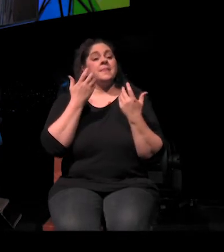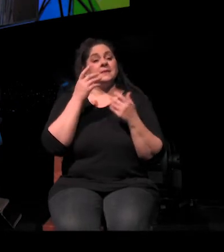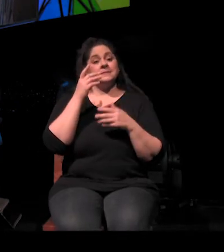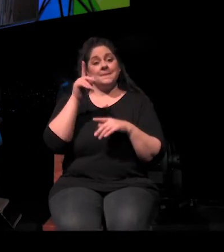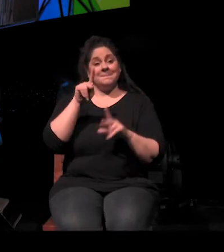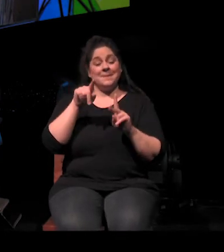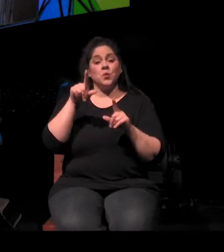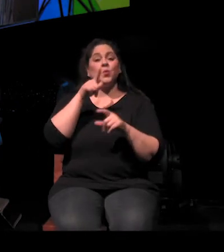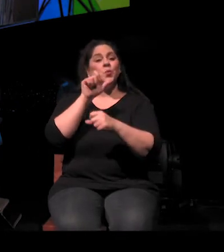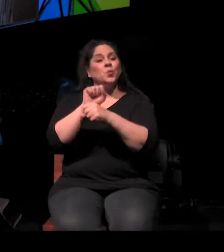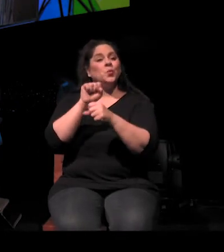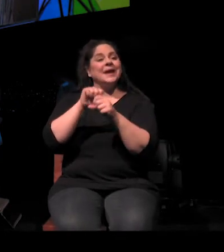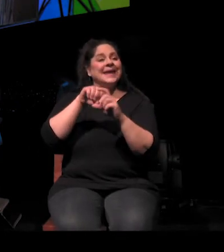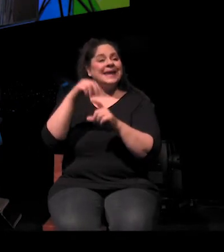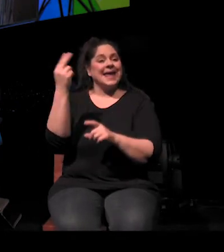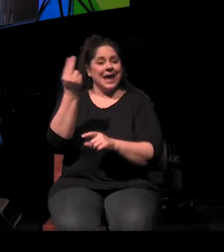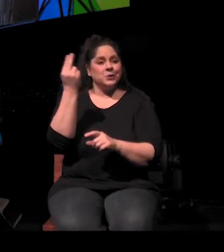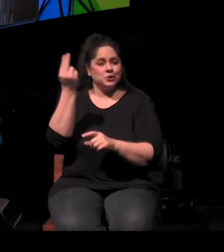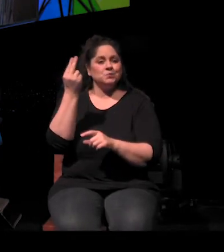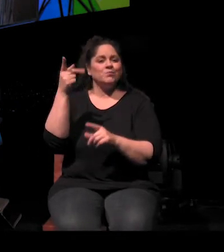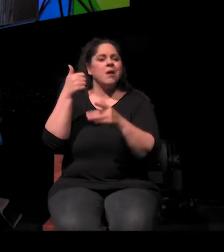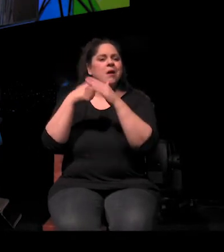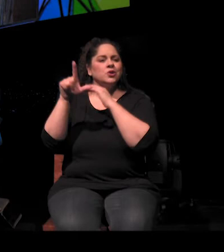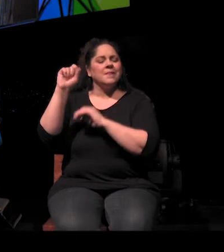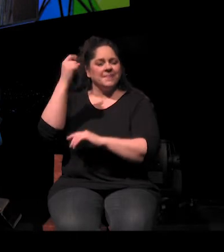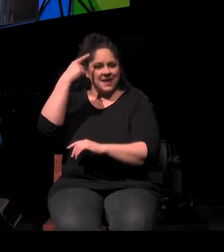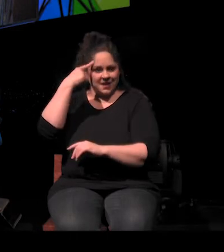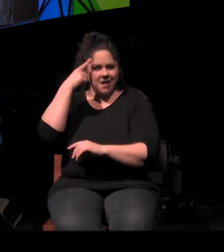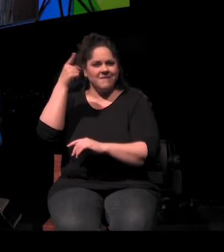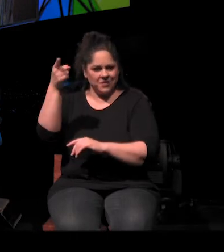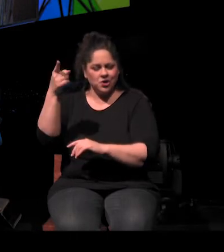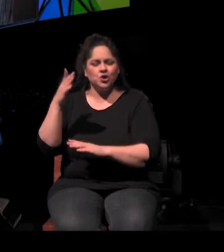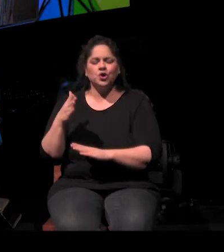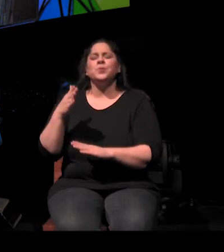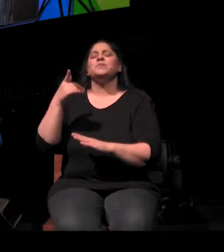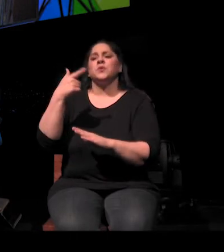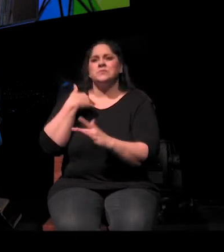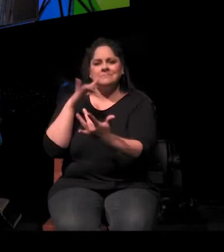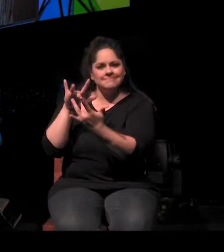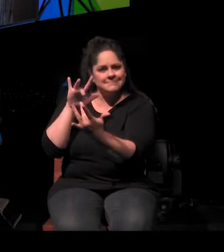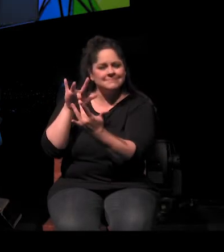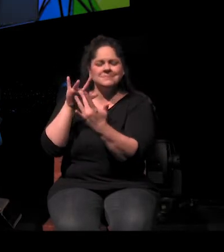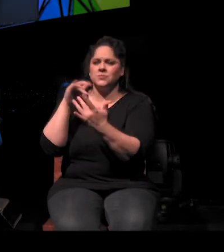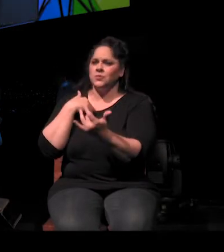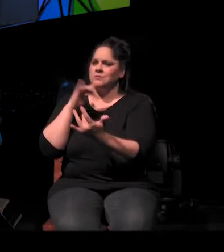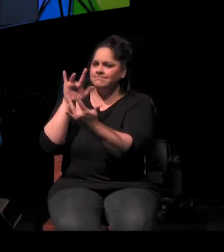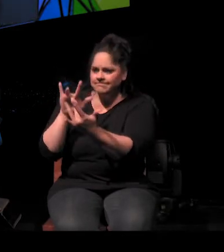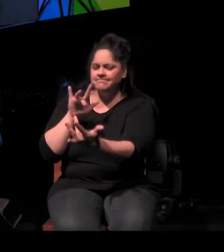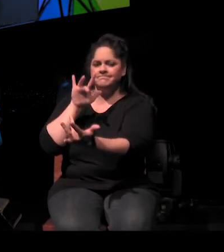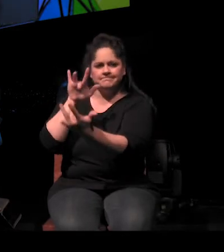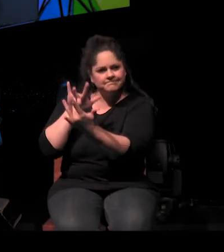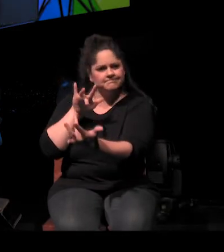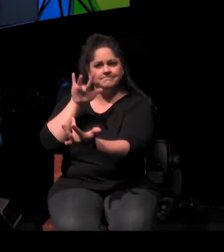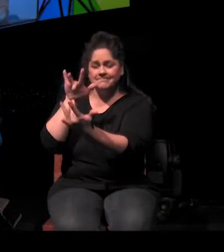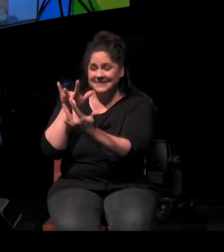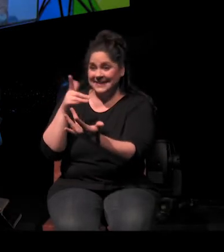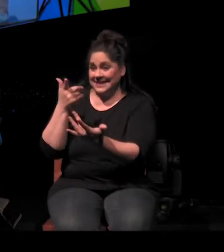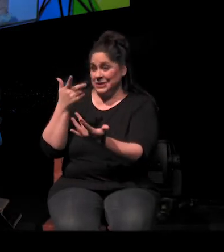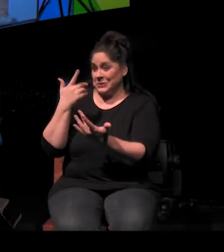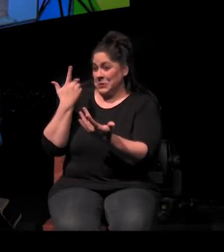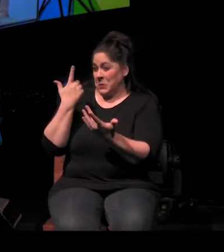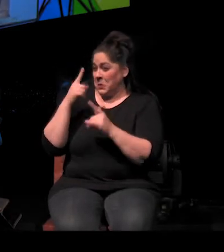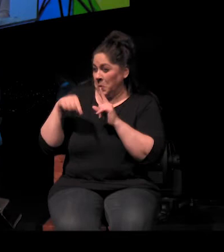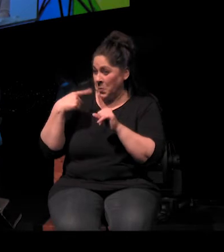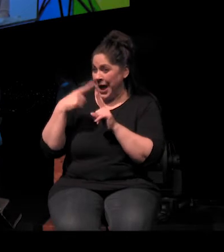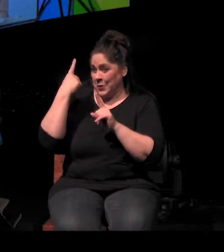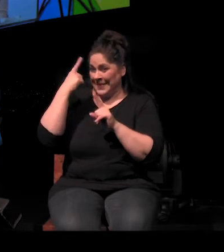area that we were able to just work with. They were great to work with, and we just kept reaching out, like, do you see a time frame